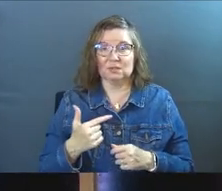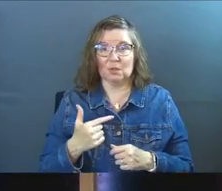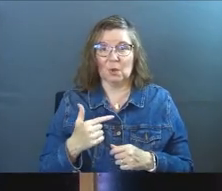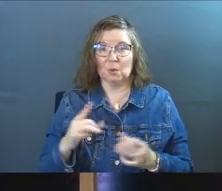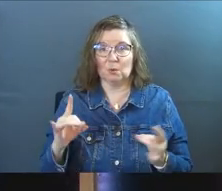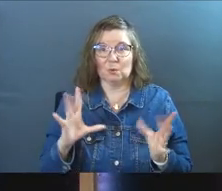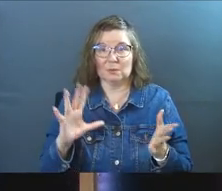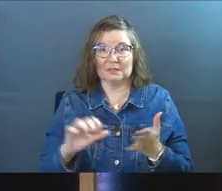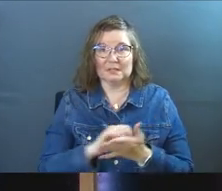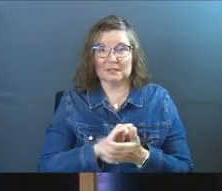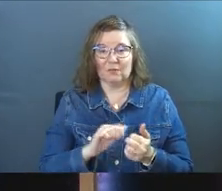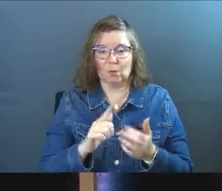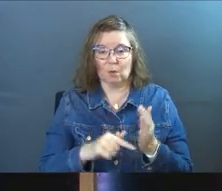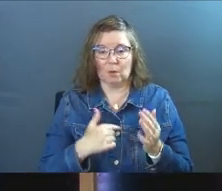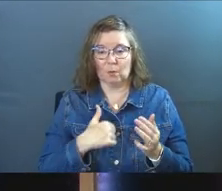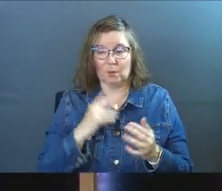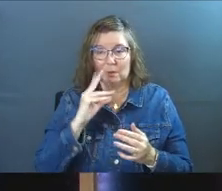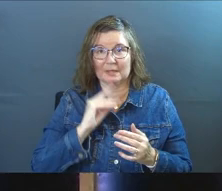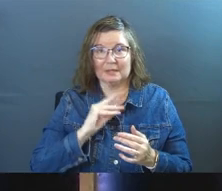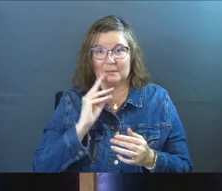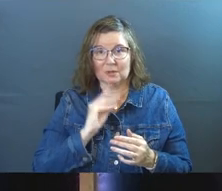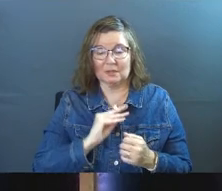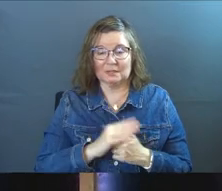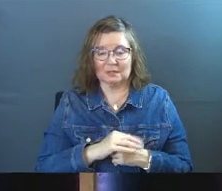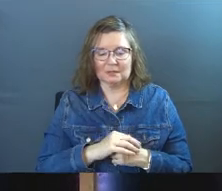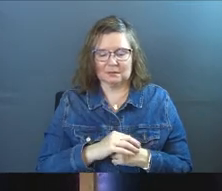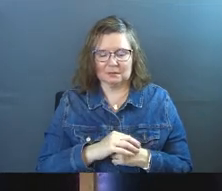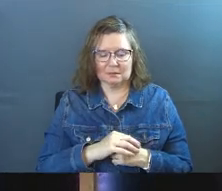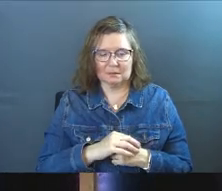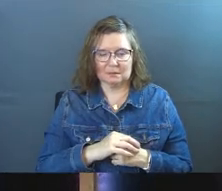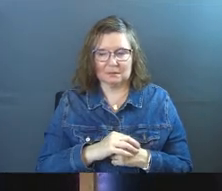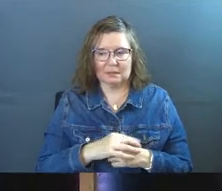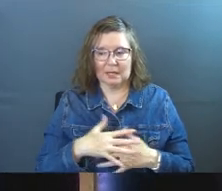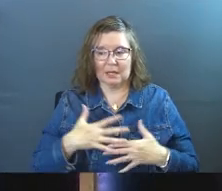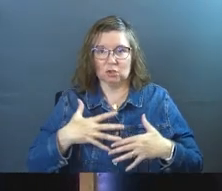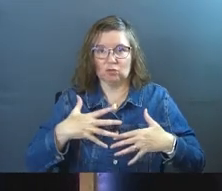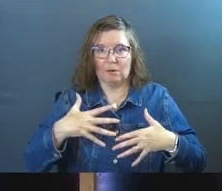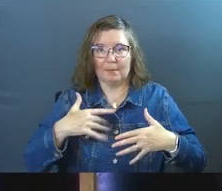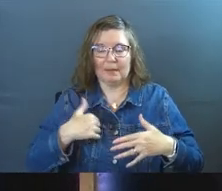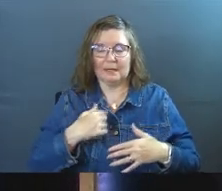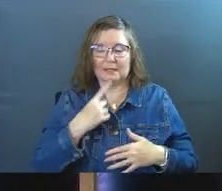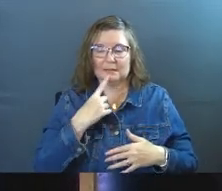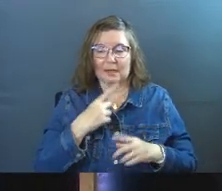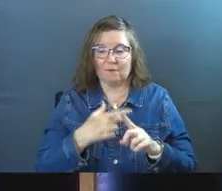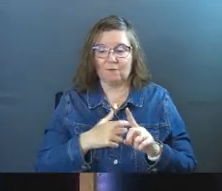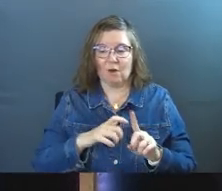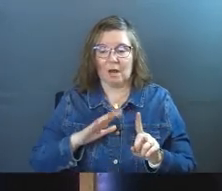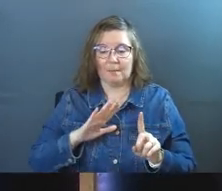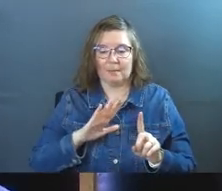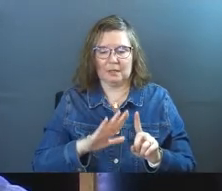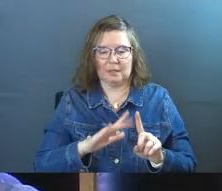so devastating, what we're about to experience, that he's trembling. And it says,